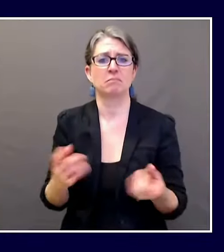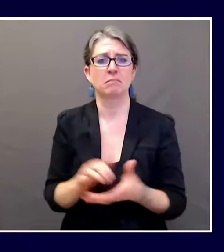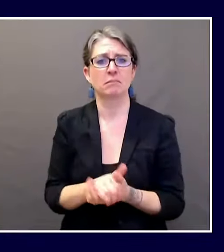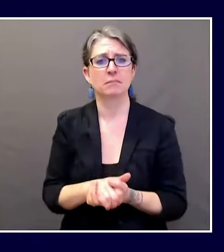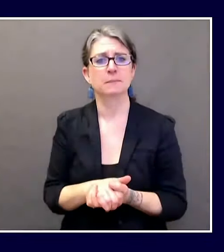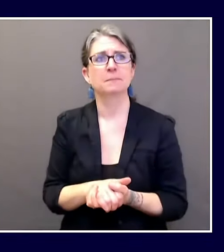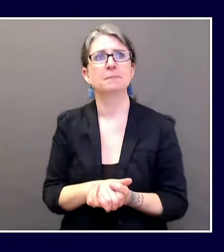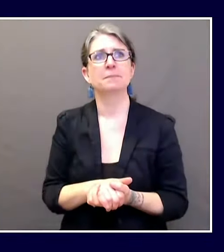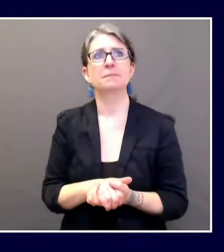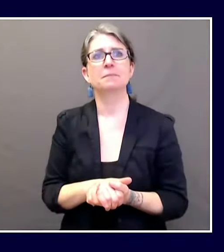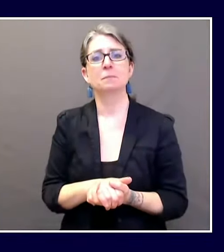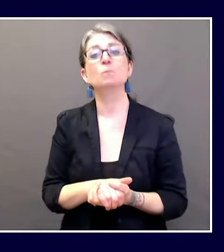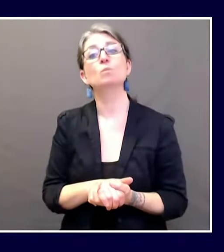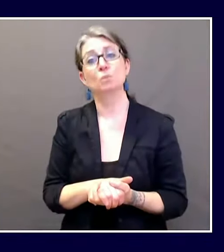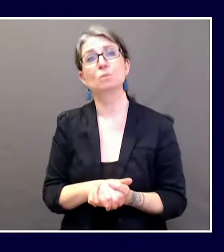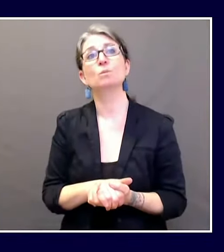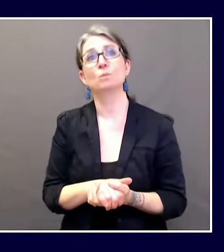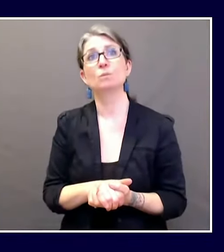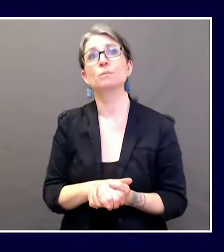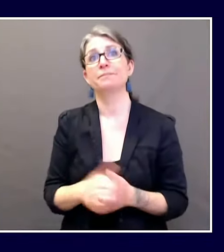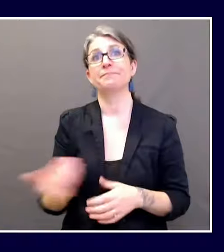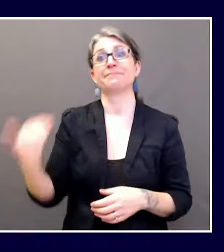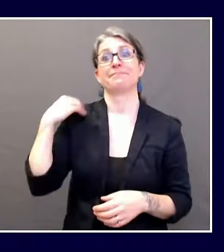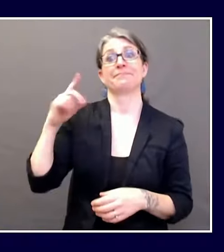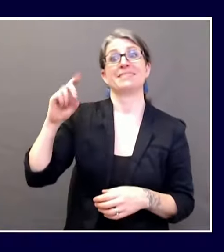test results that we were receiving every day